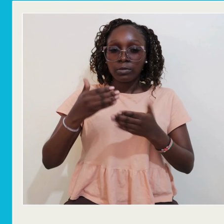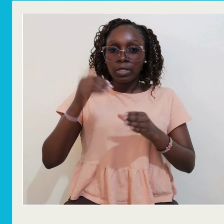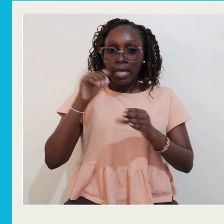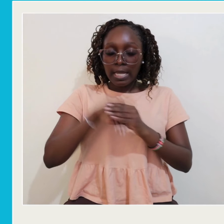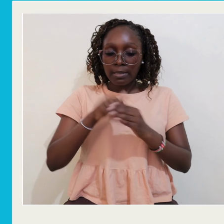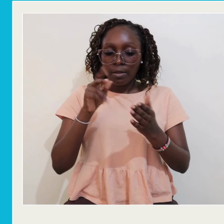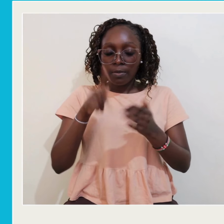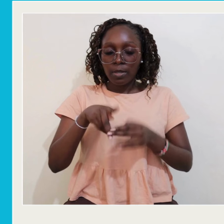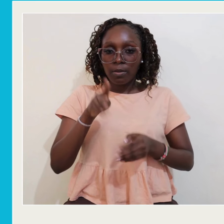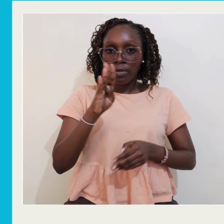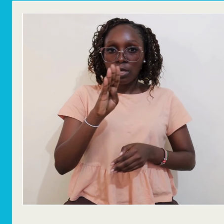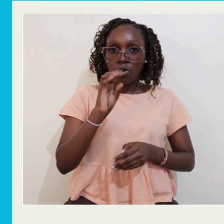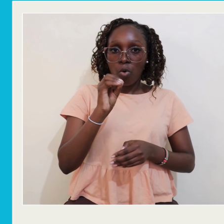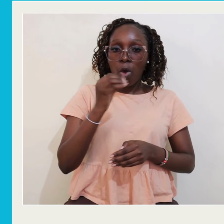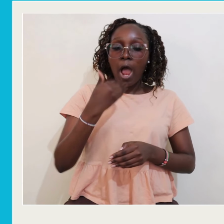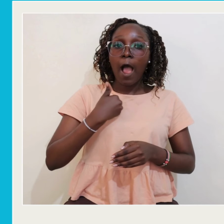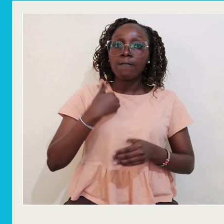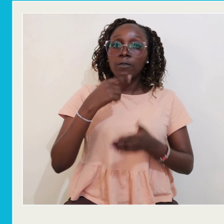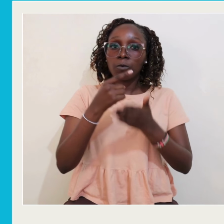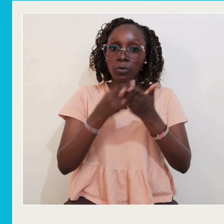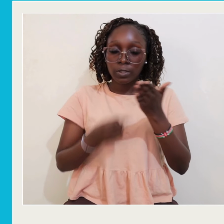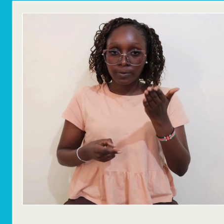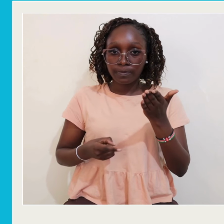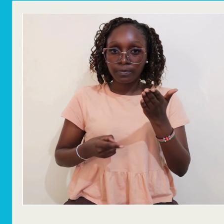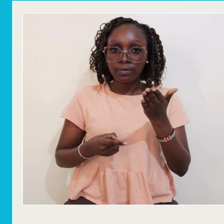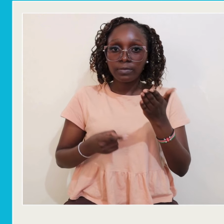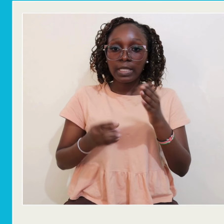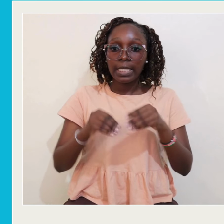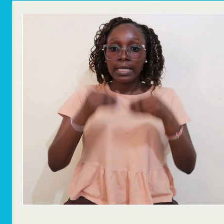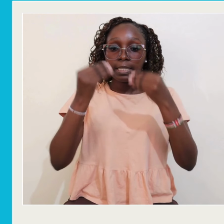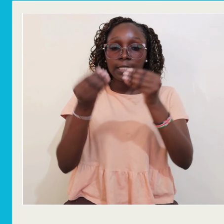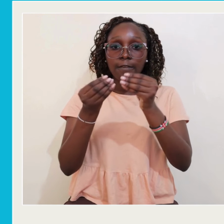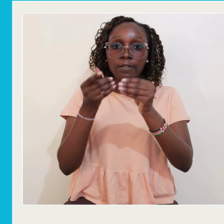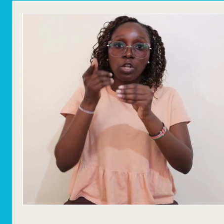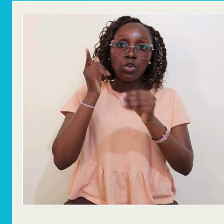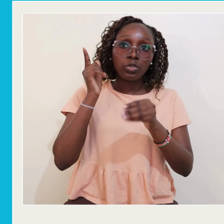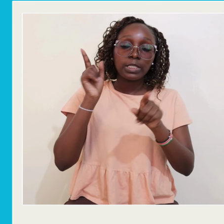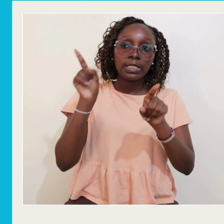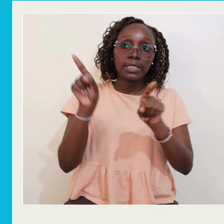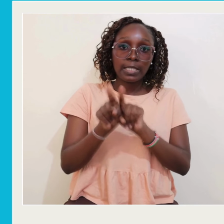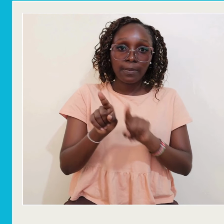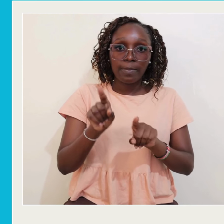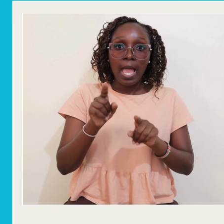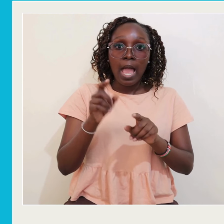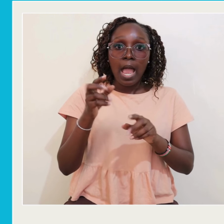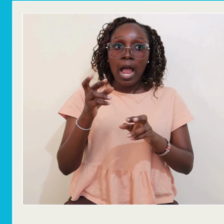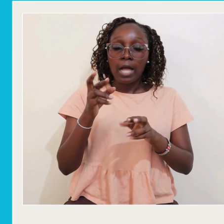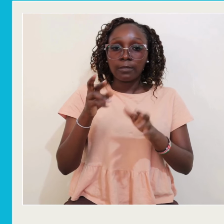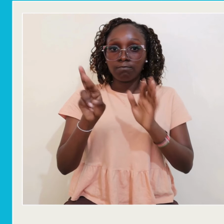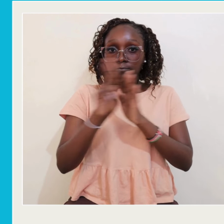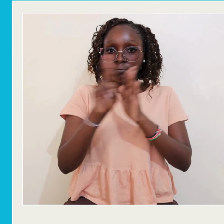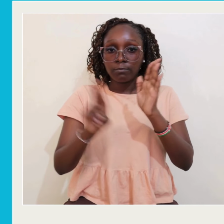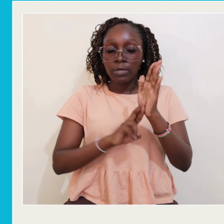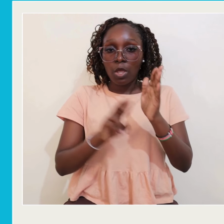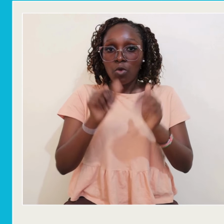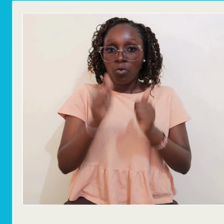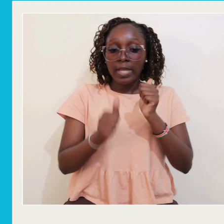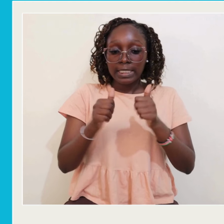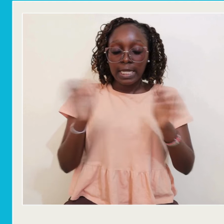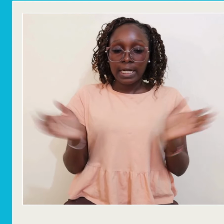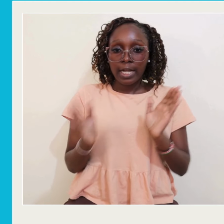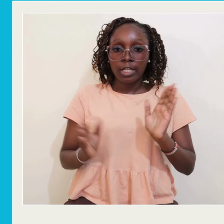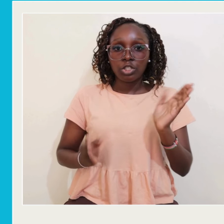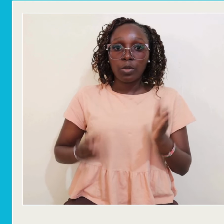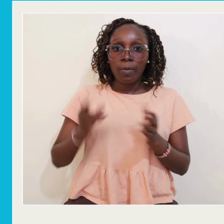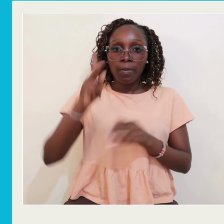obligations contained in the PBO Act? 1. Is to provide laws and regulations that support